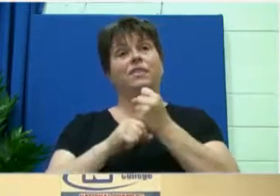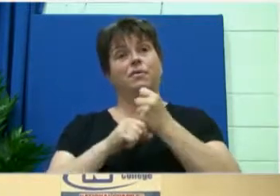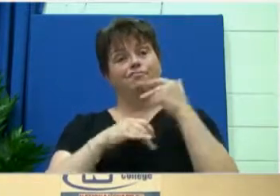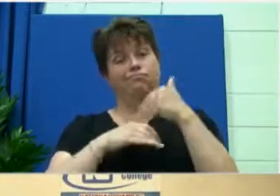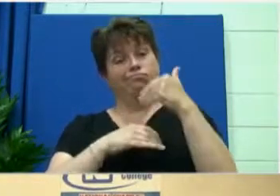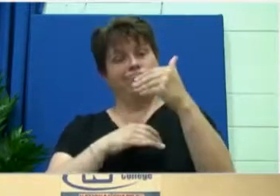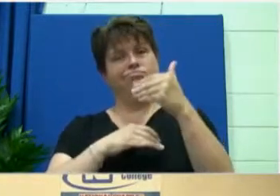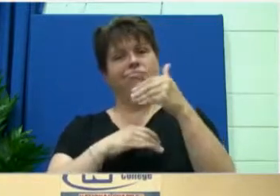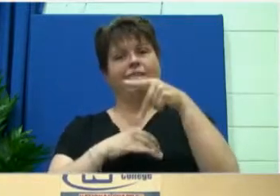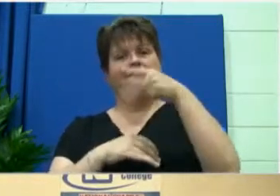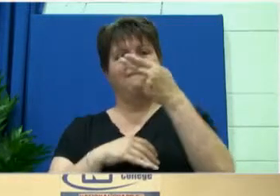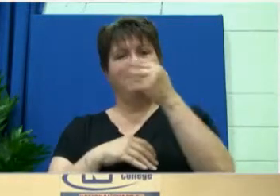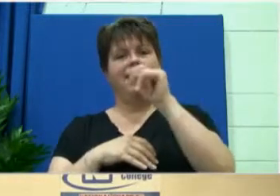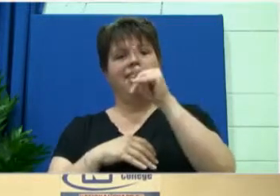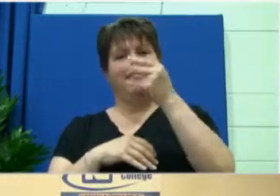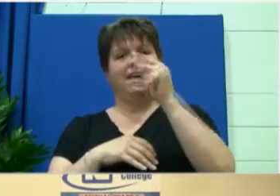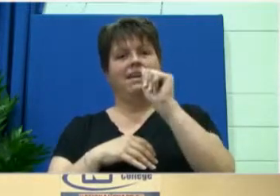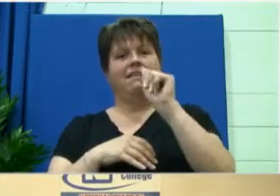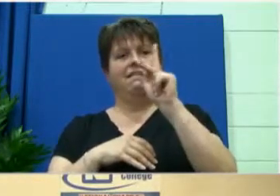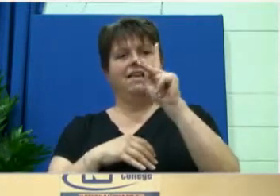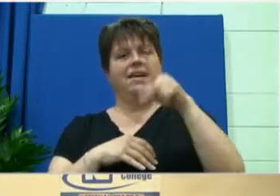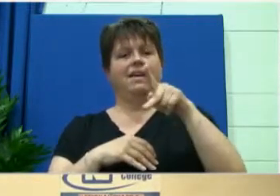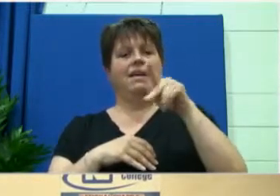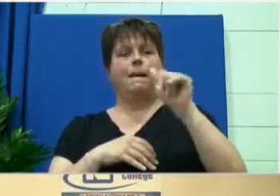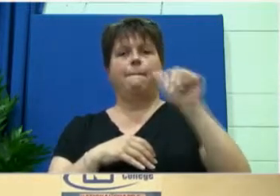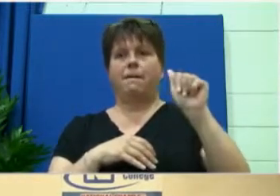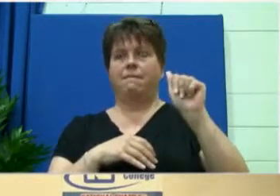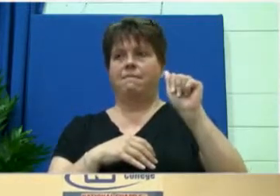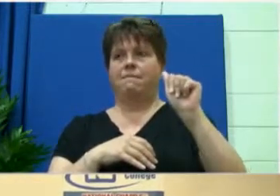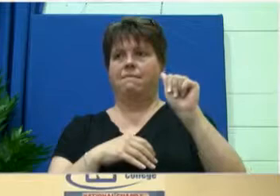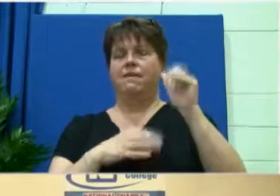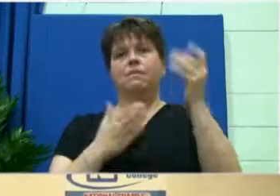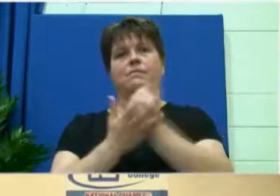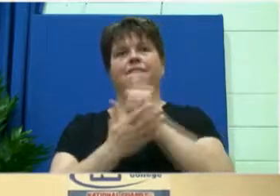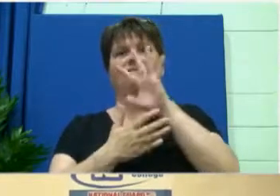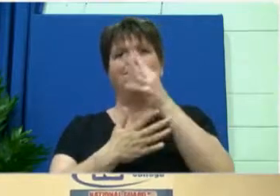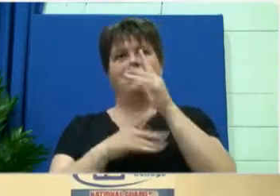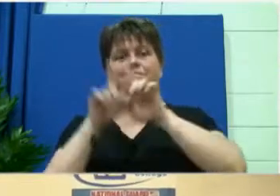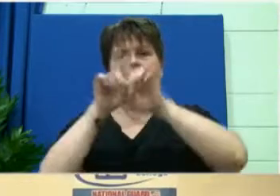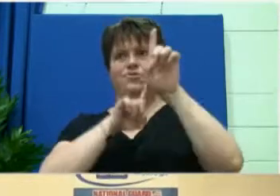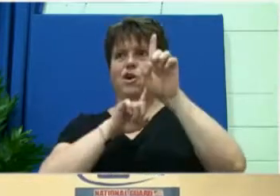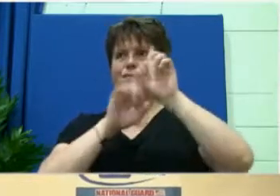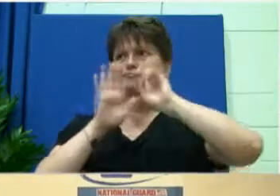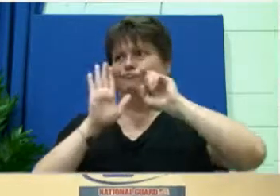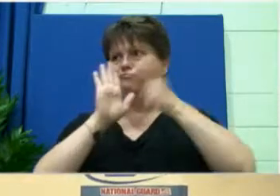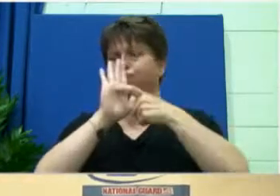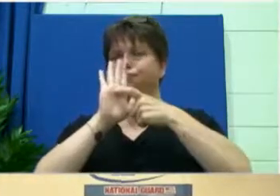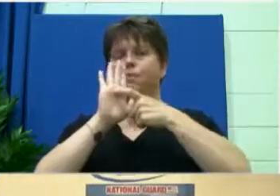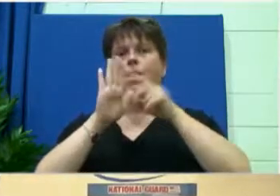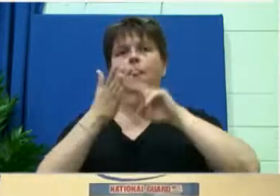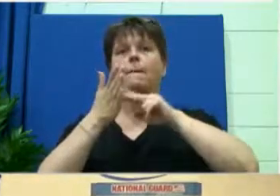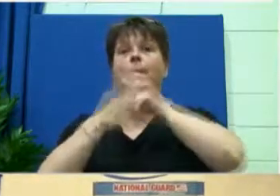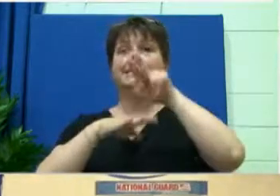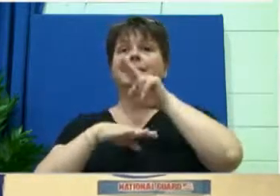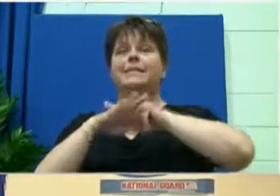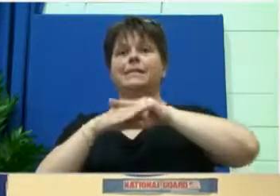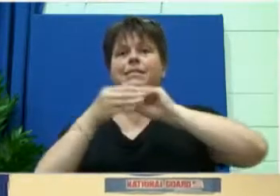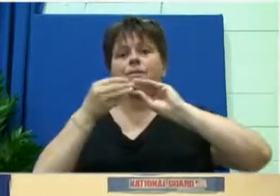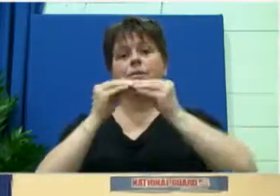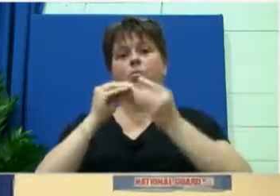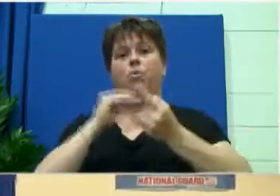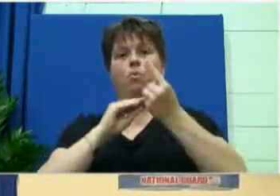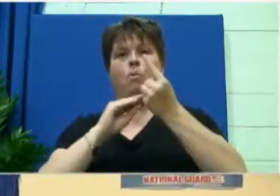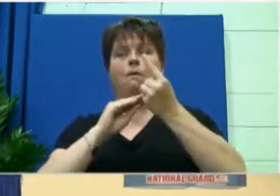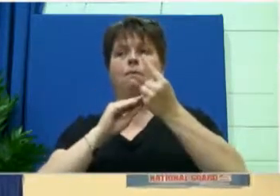KC's Phi Theta Kappa chapter has achieved the 5-star status. This is the nation's #1